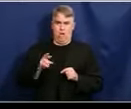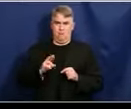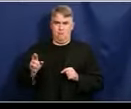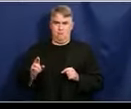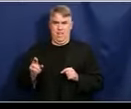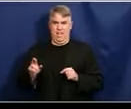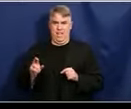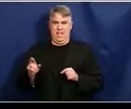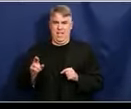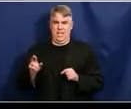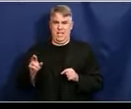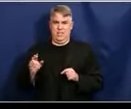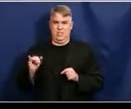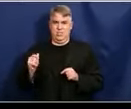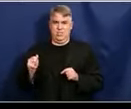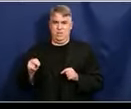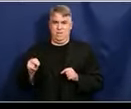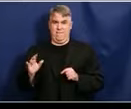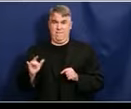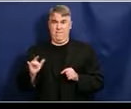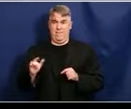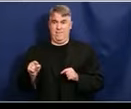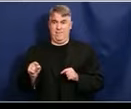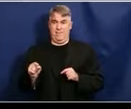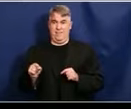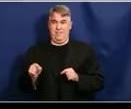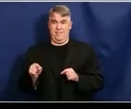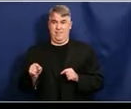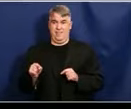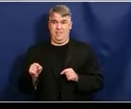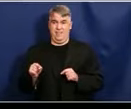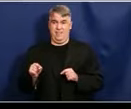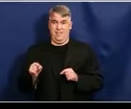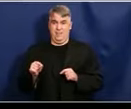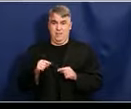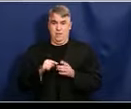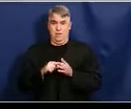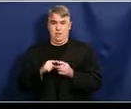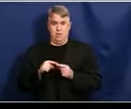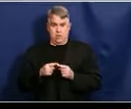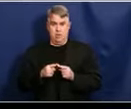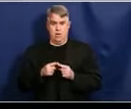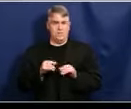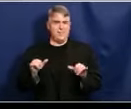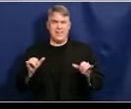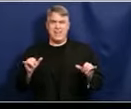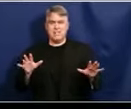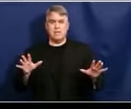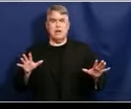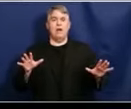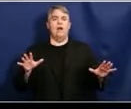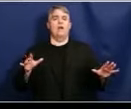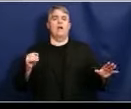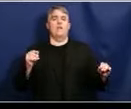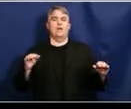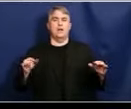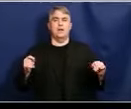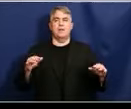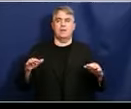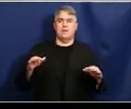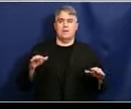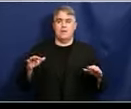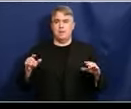on January 25th, when the regional stay-at-home order was lifted. We began to